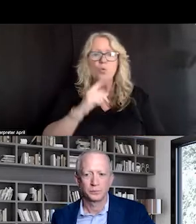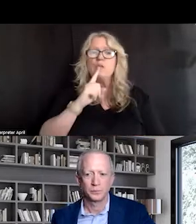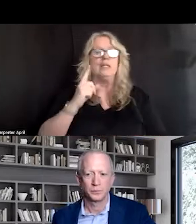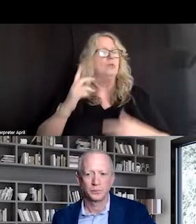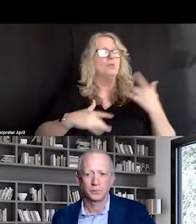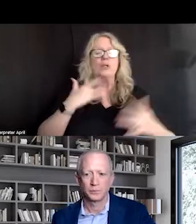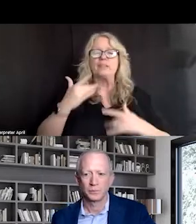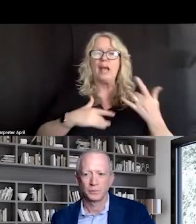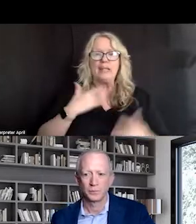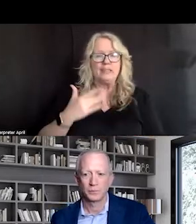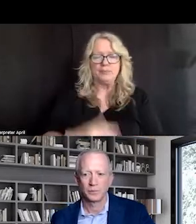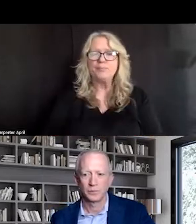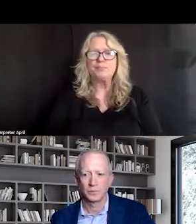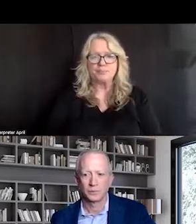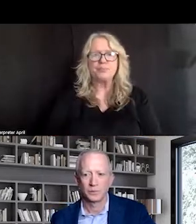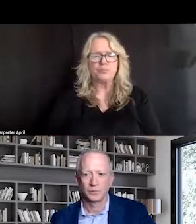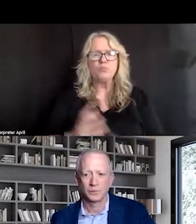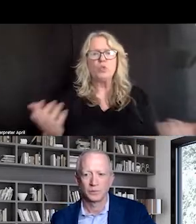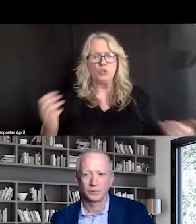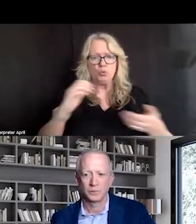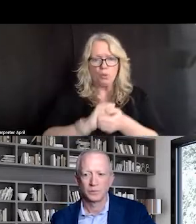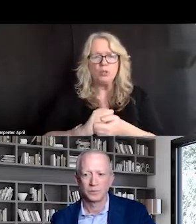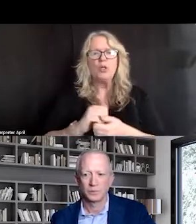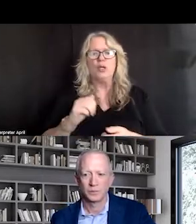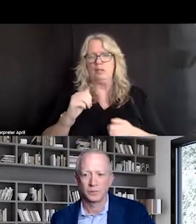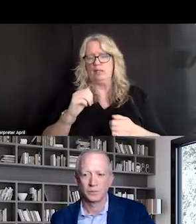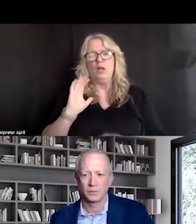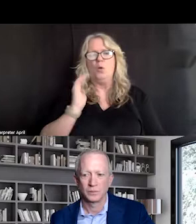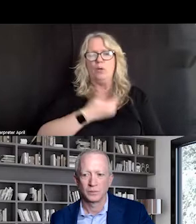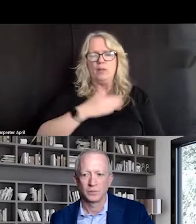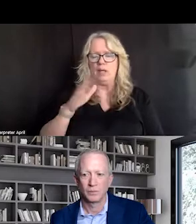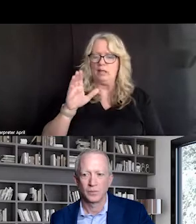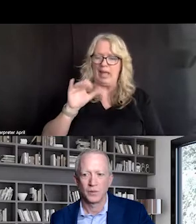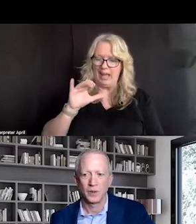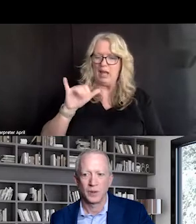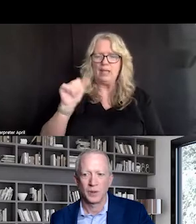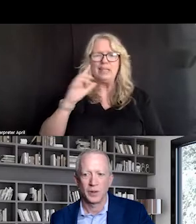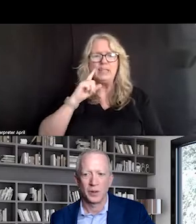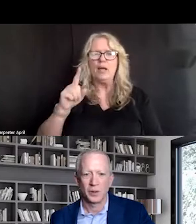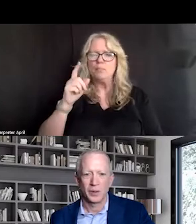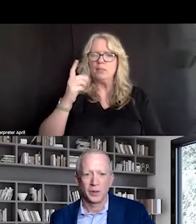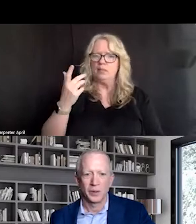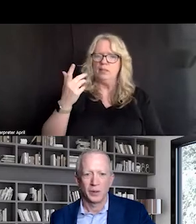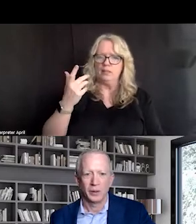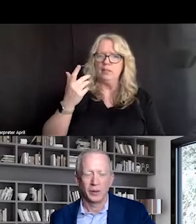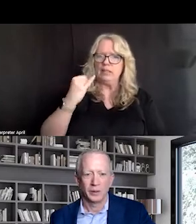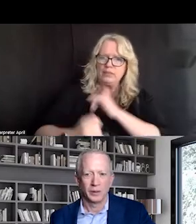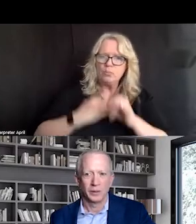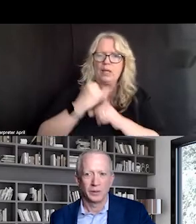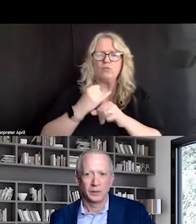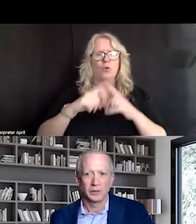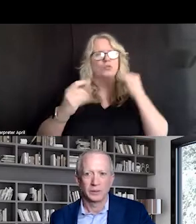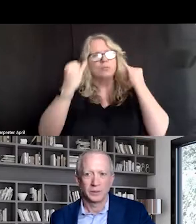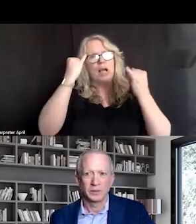excited to partner and collaborate with RI International to support the reimagining and redesign of